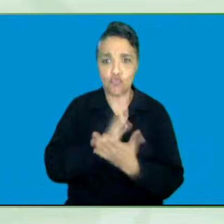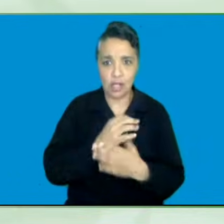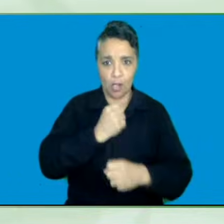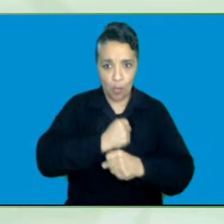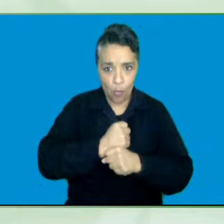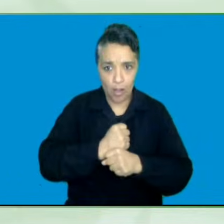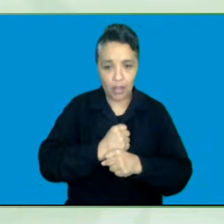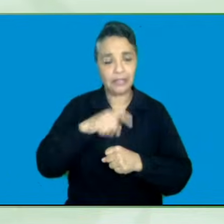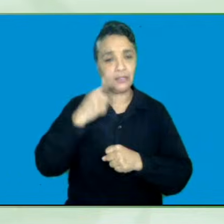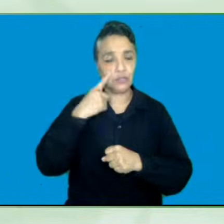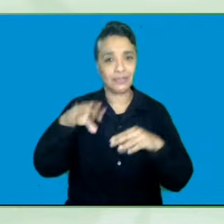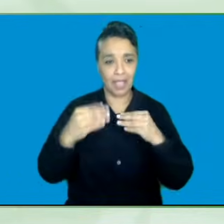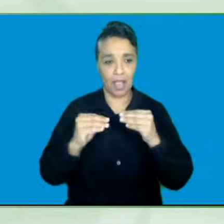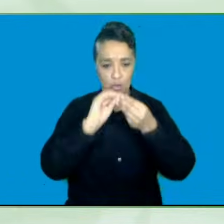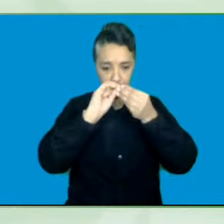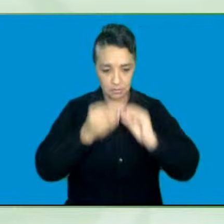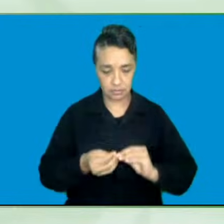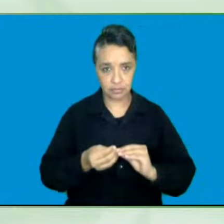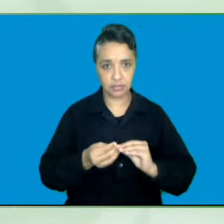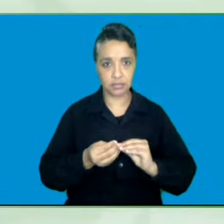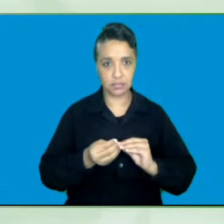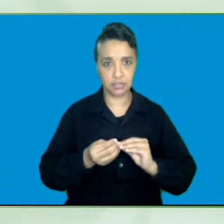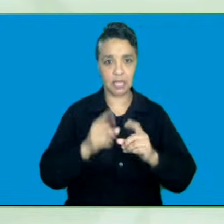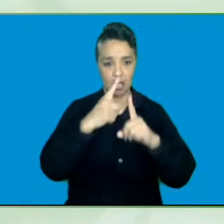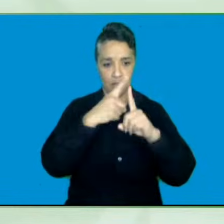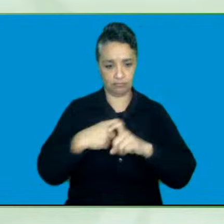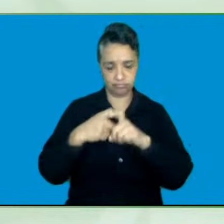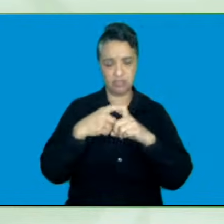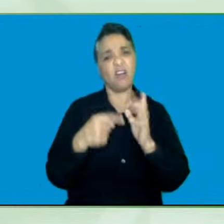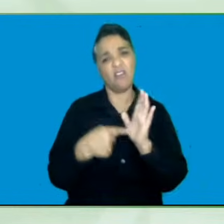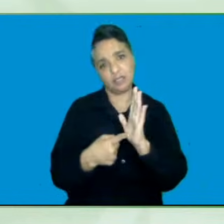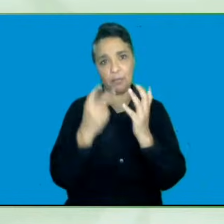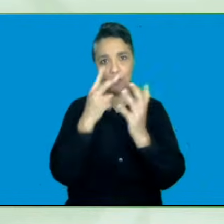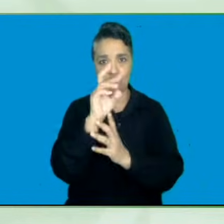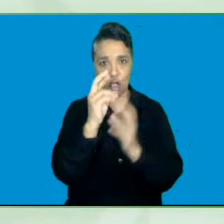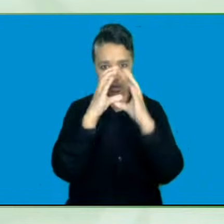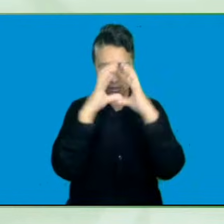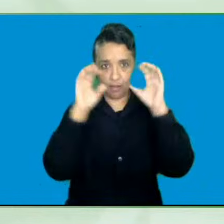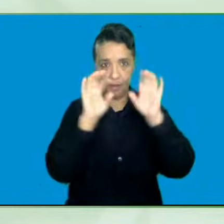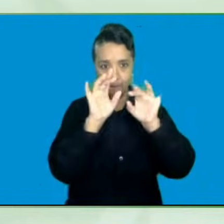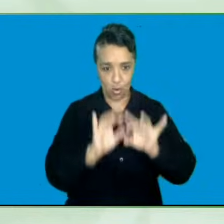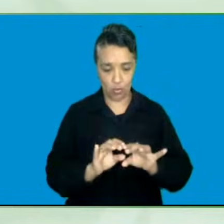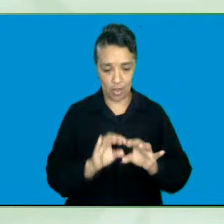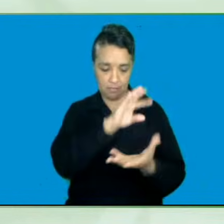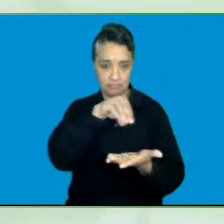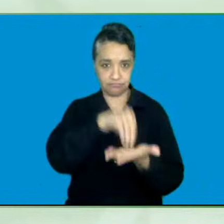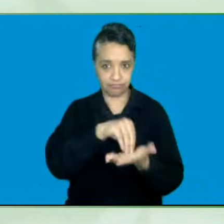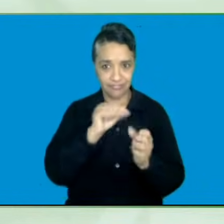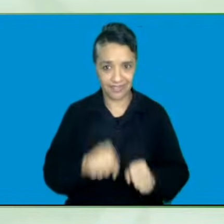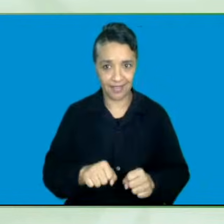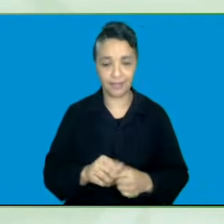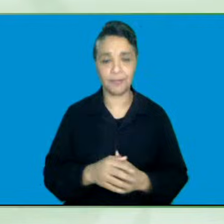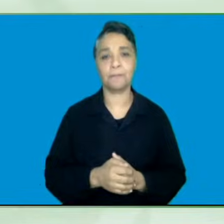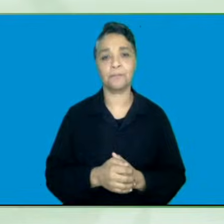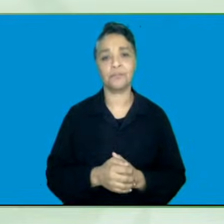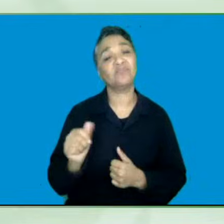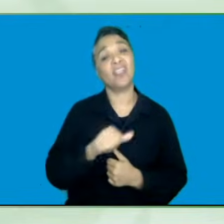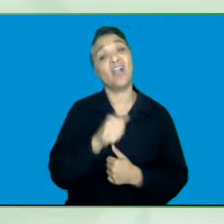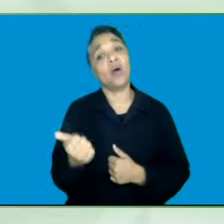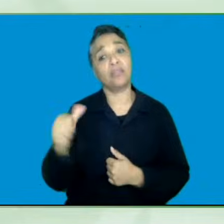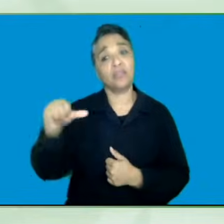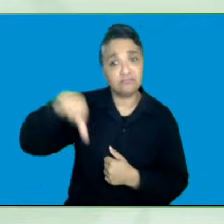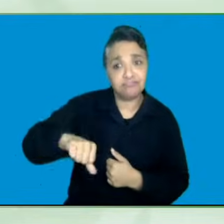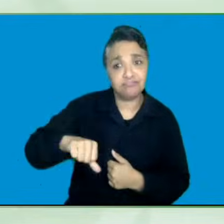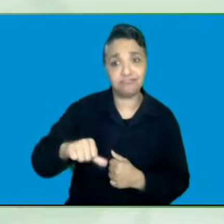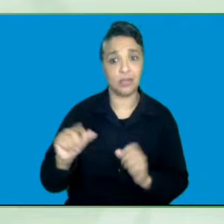realistic environments for virtual reality, for example. And then part of the challenge is probably also a